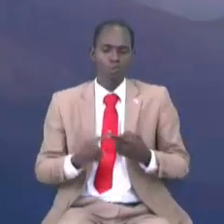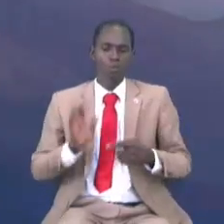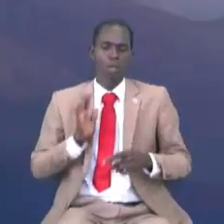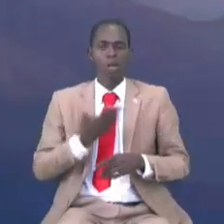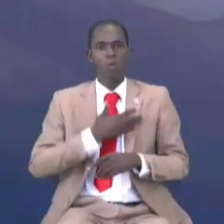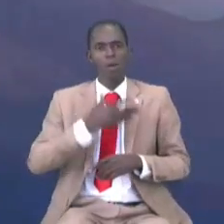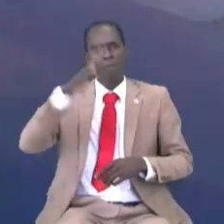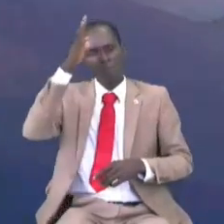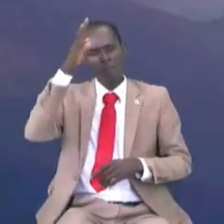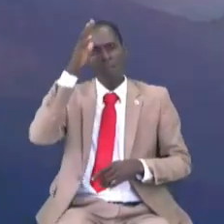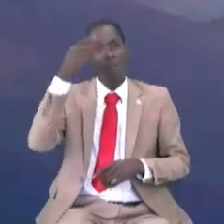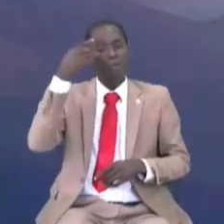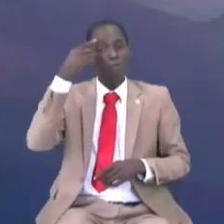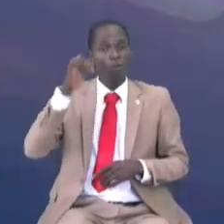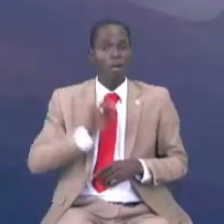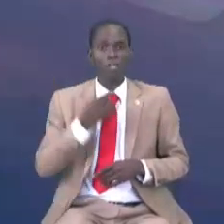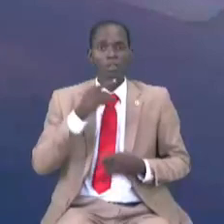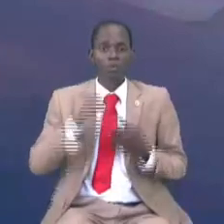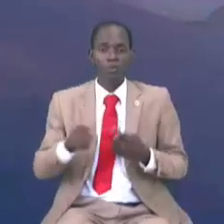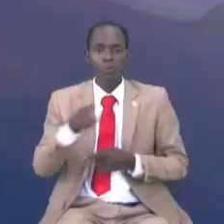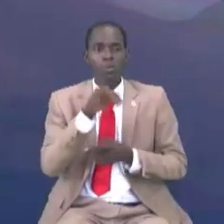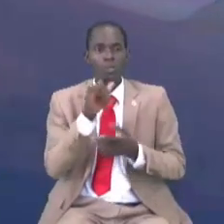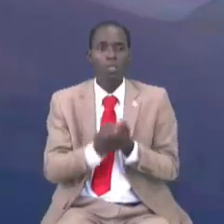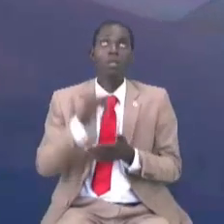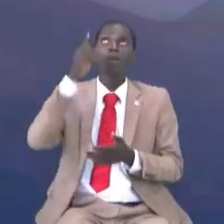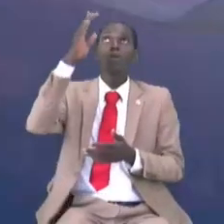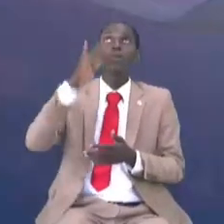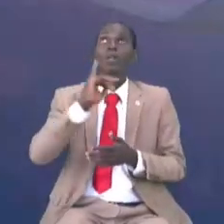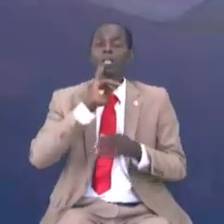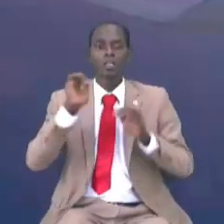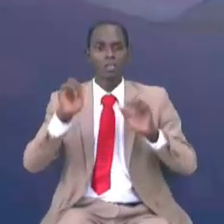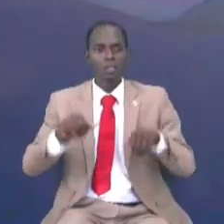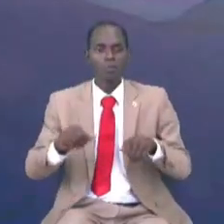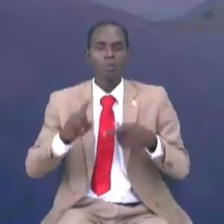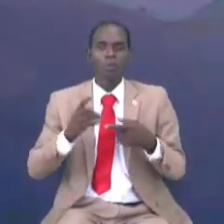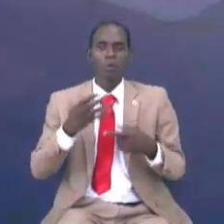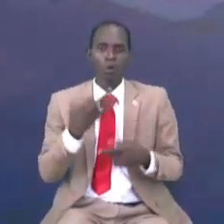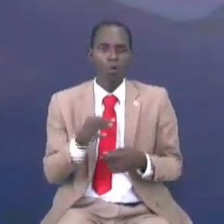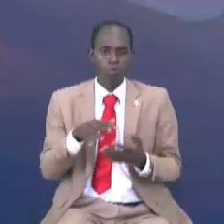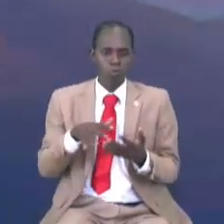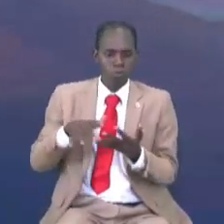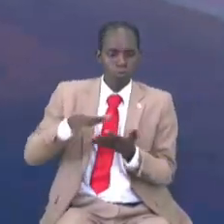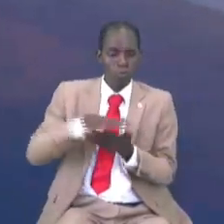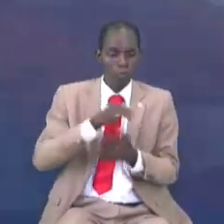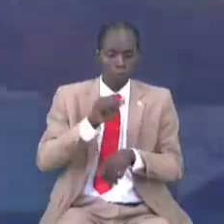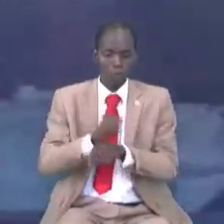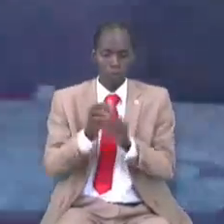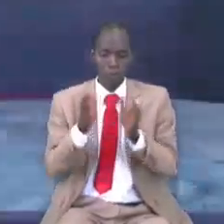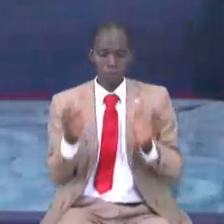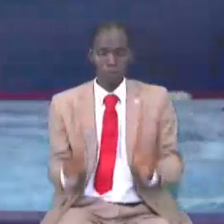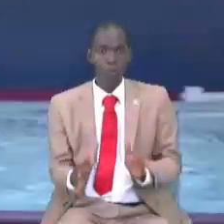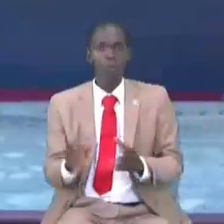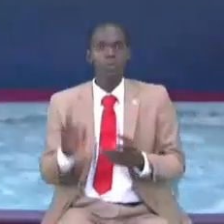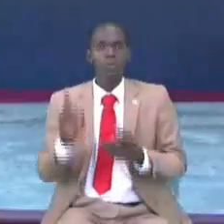is able of these stones to raise up children unto Abraham.